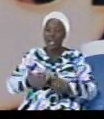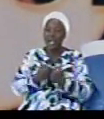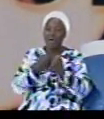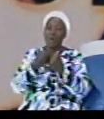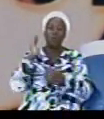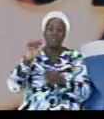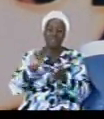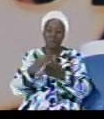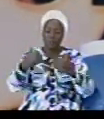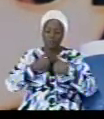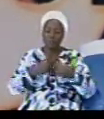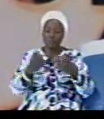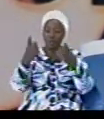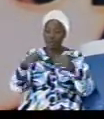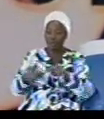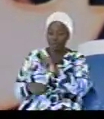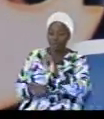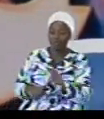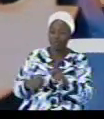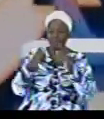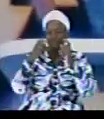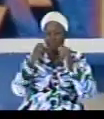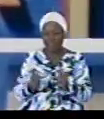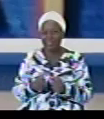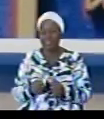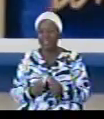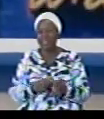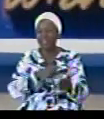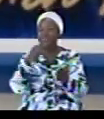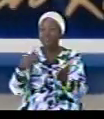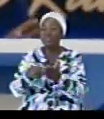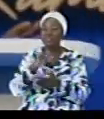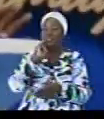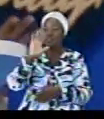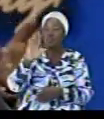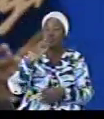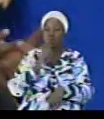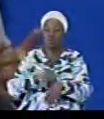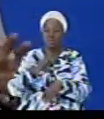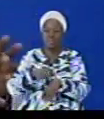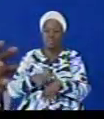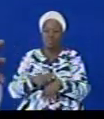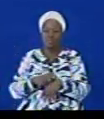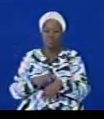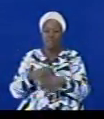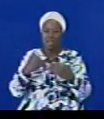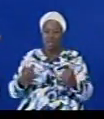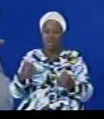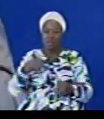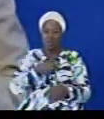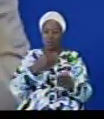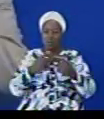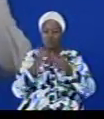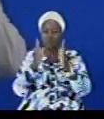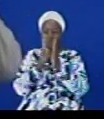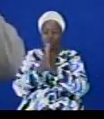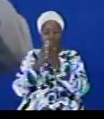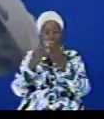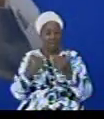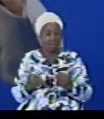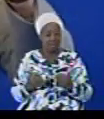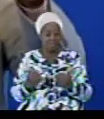possession come? This is your time. Heads bowed and eyes closed.